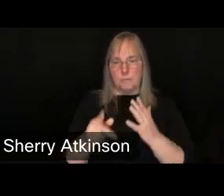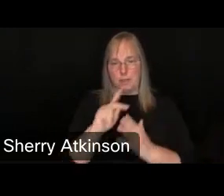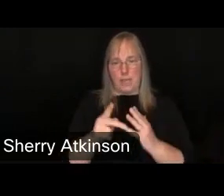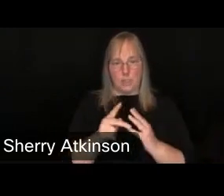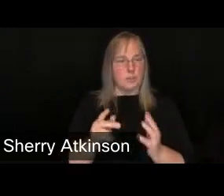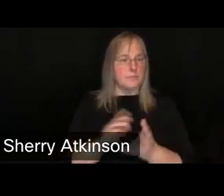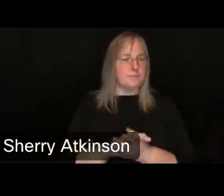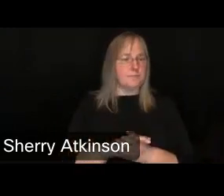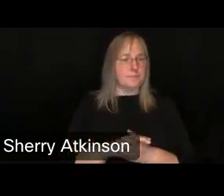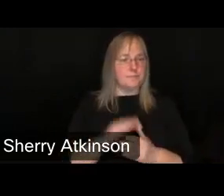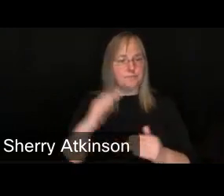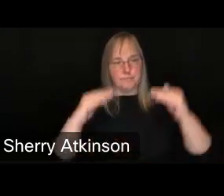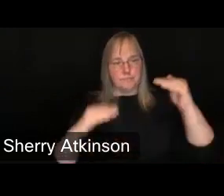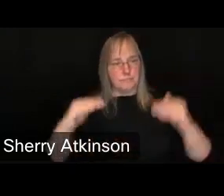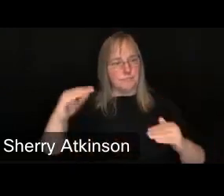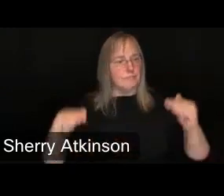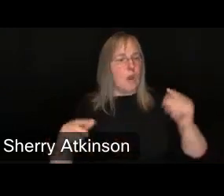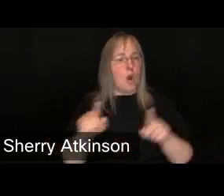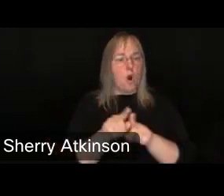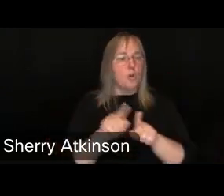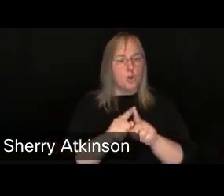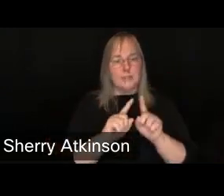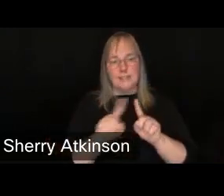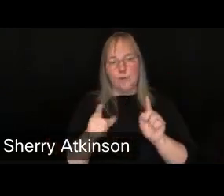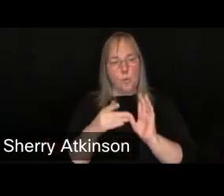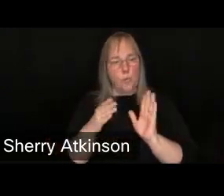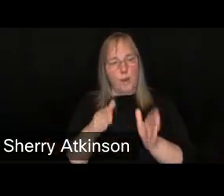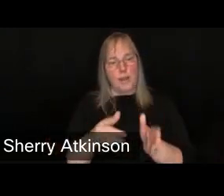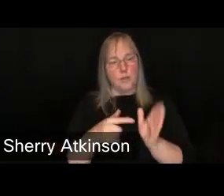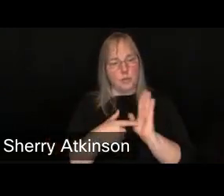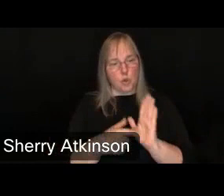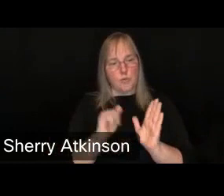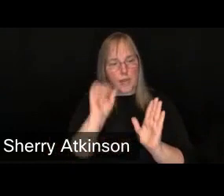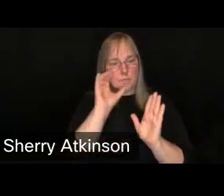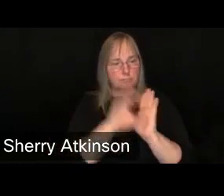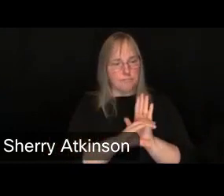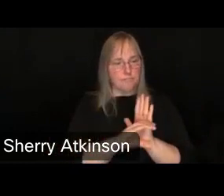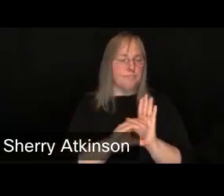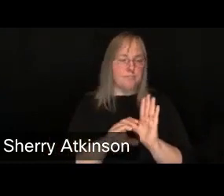Here's also a different way of showing the graphic difference there.